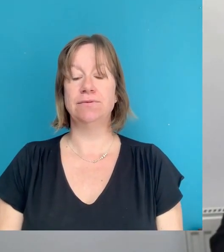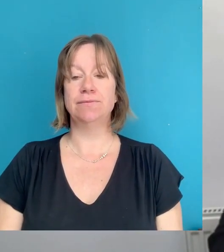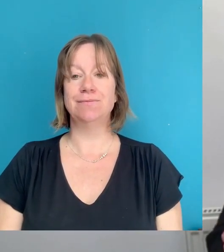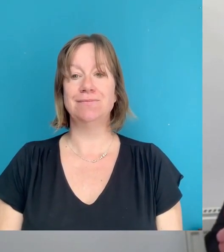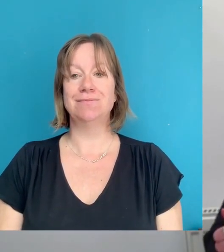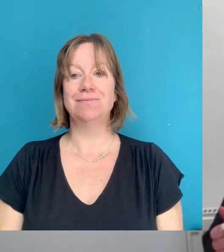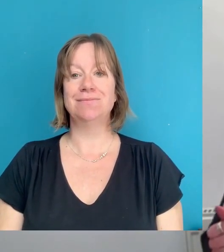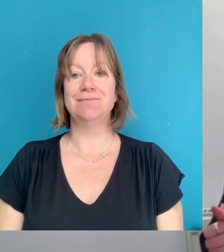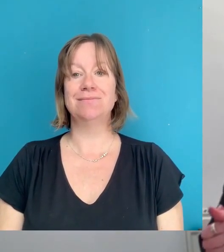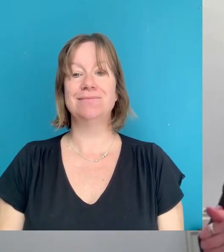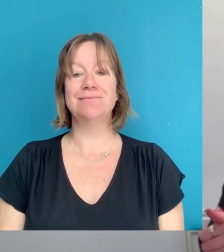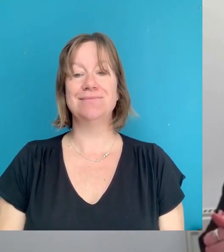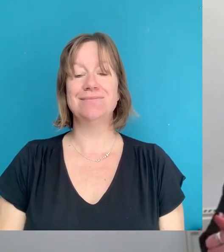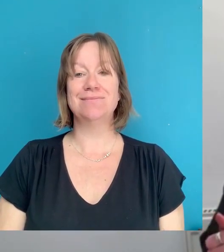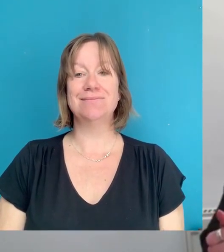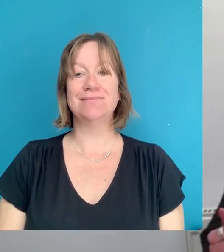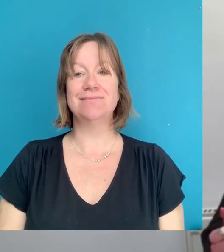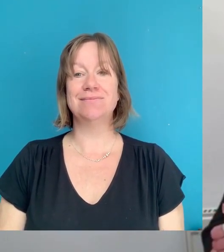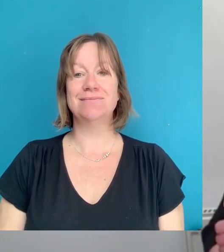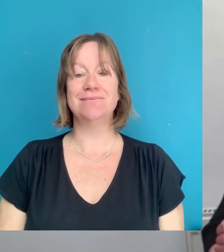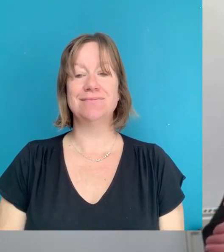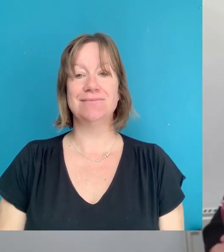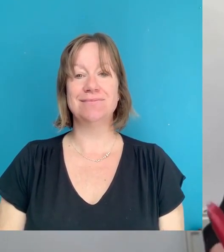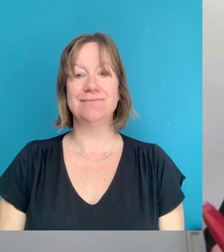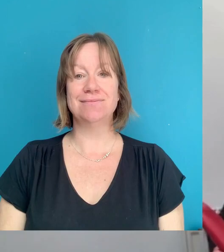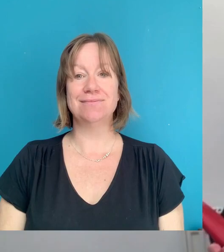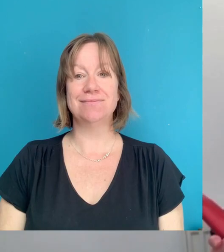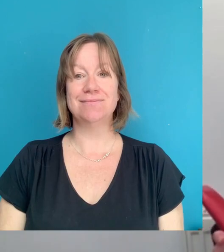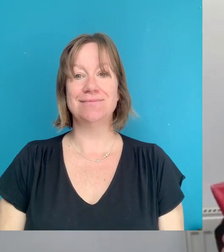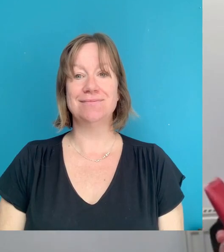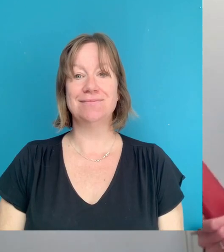and putting ink all the way to the top right.